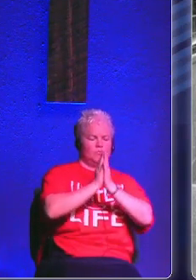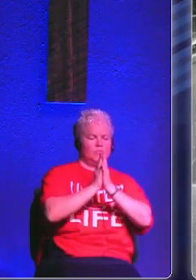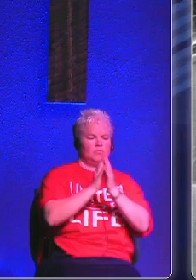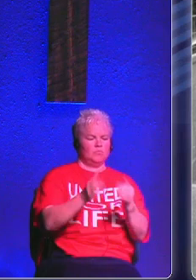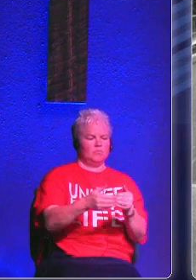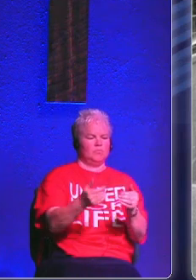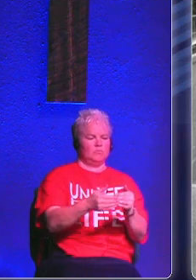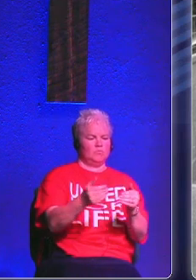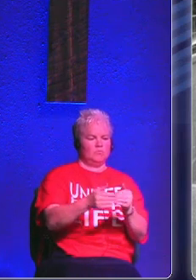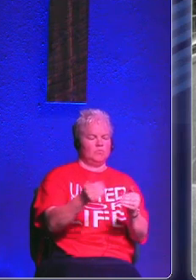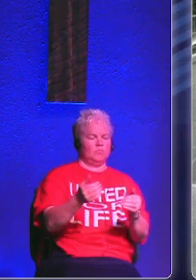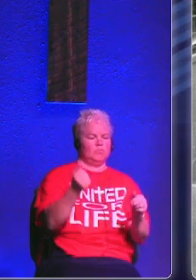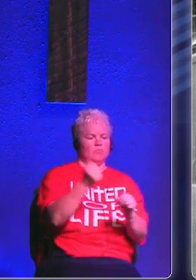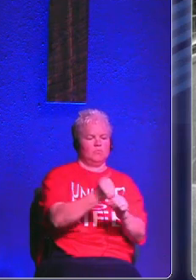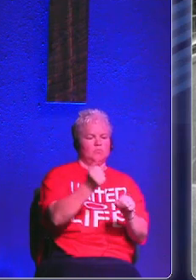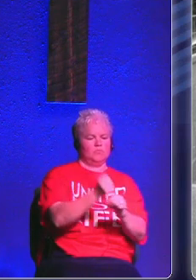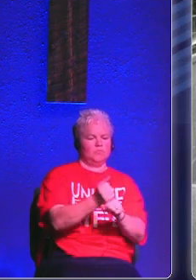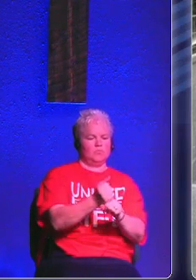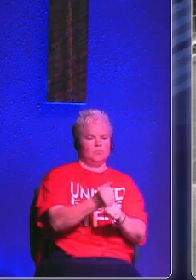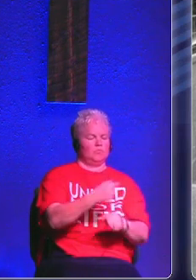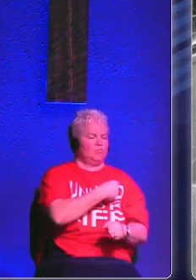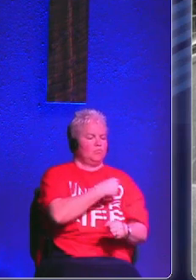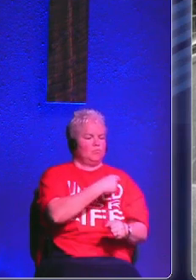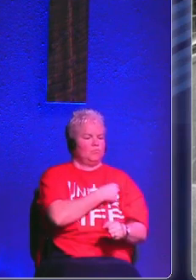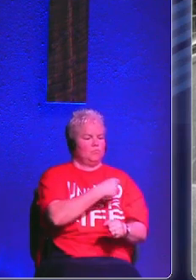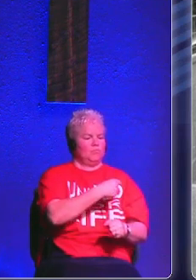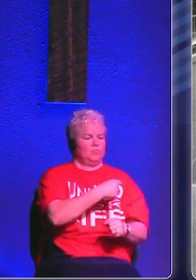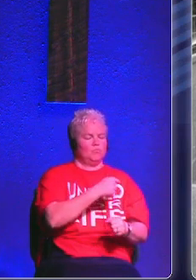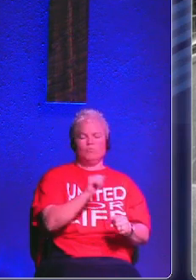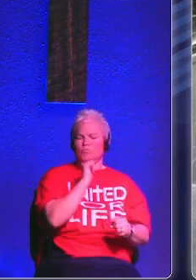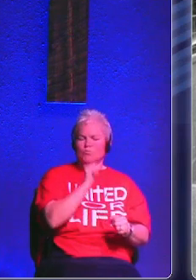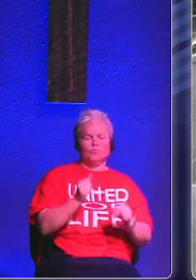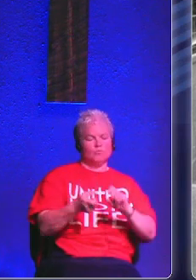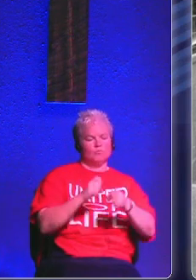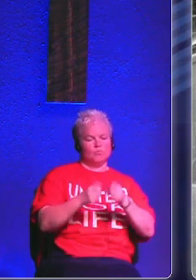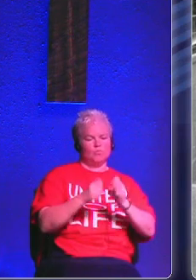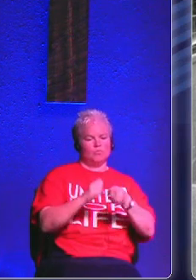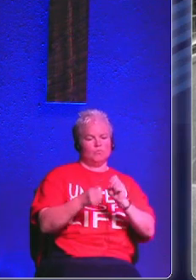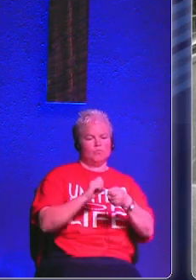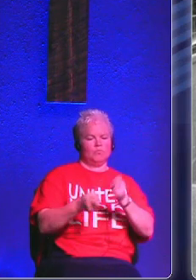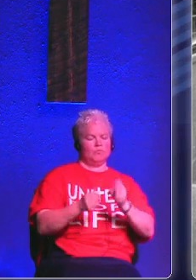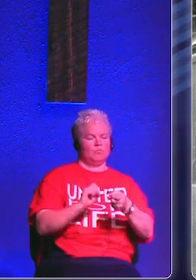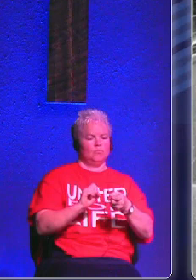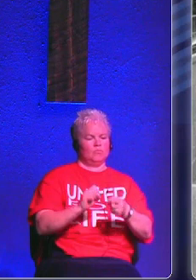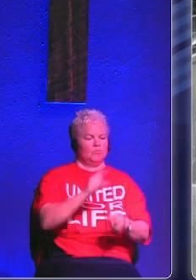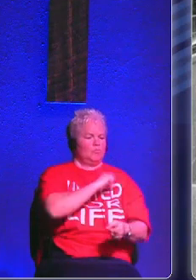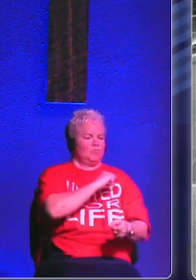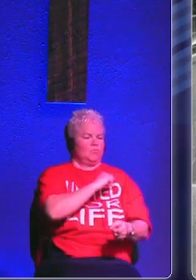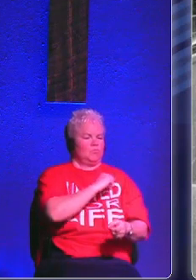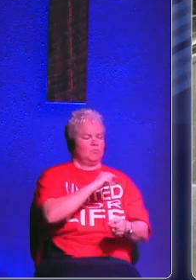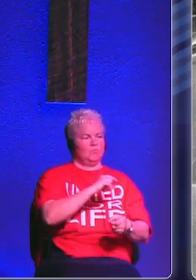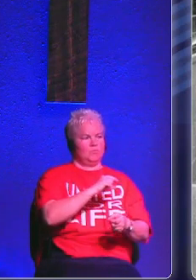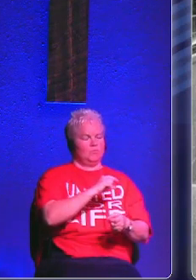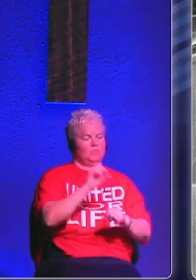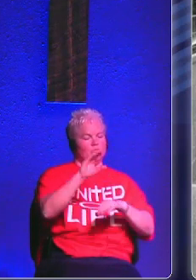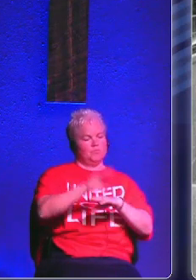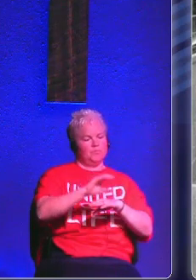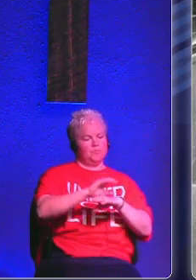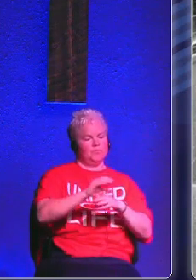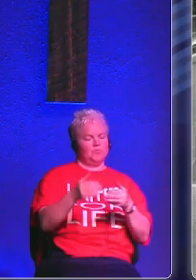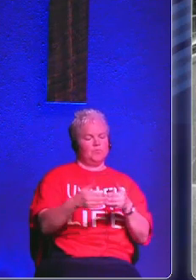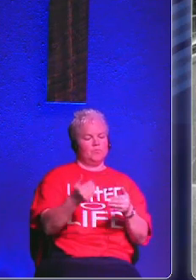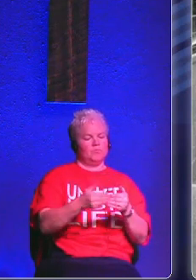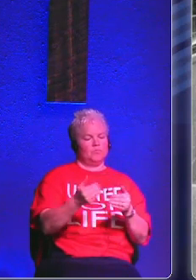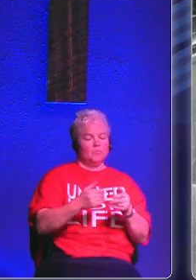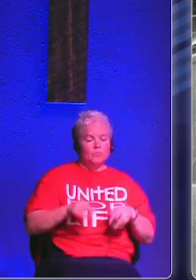so easy that it makes no impact, that it makes no change, that it brings no conviction. So we want church to